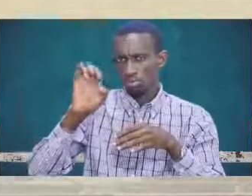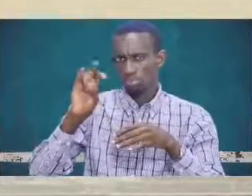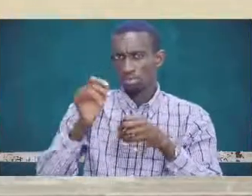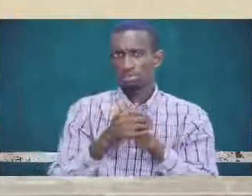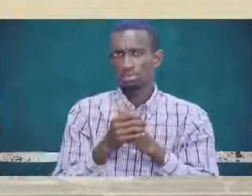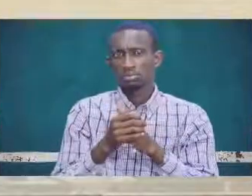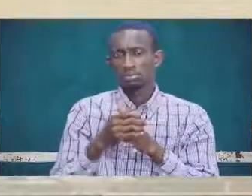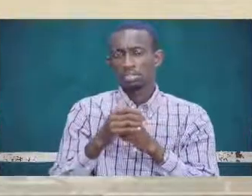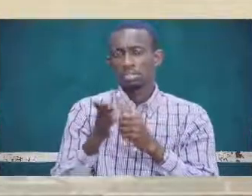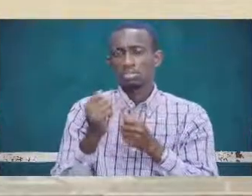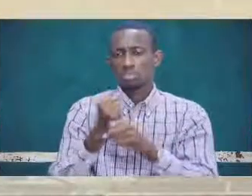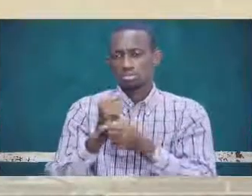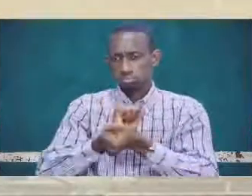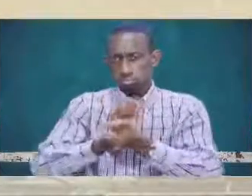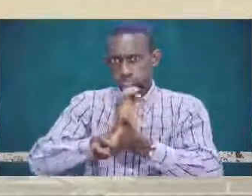enzyme